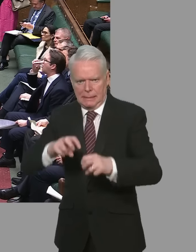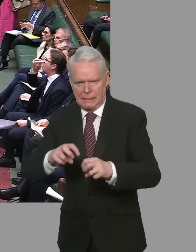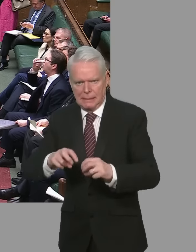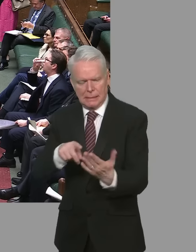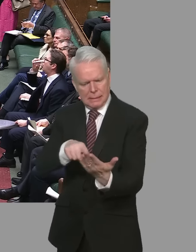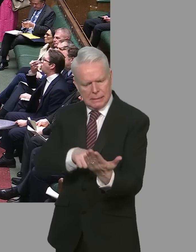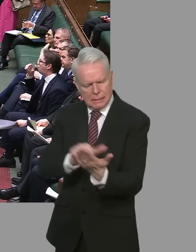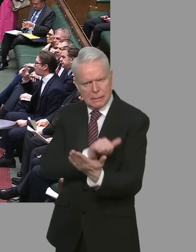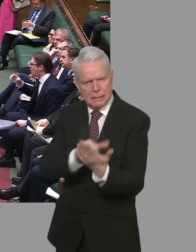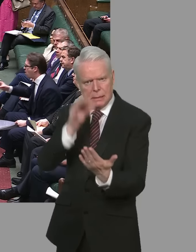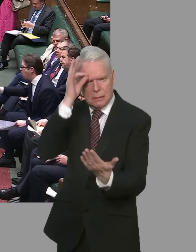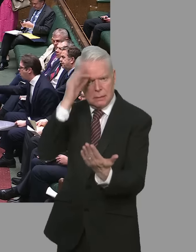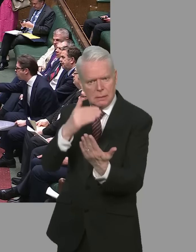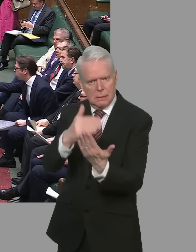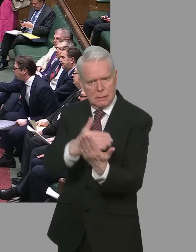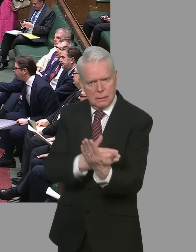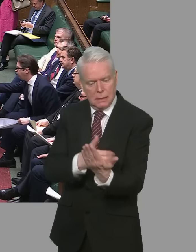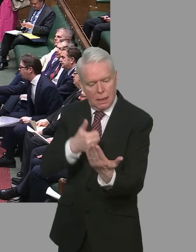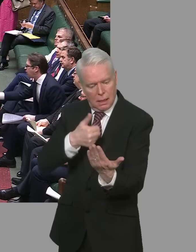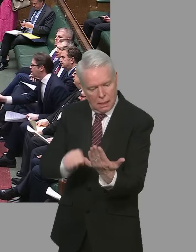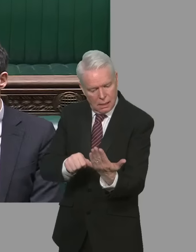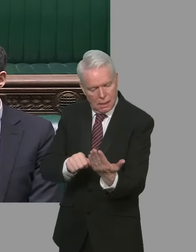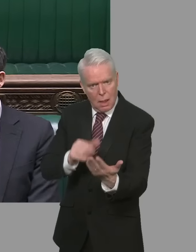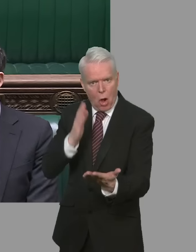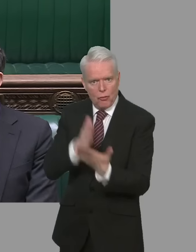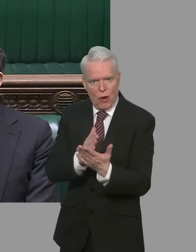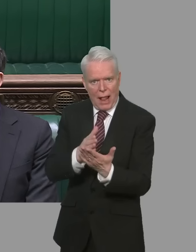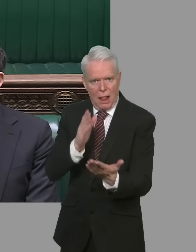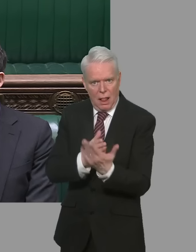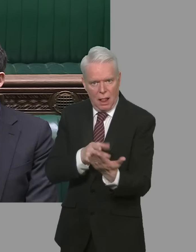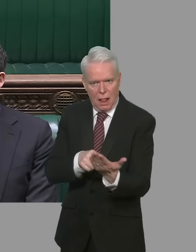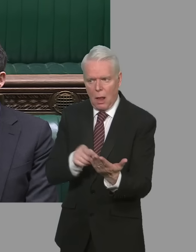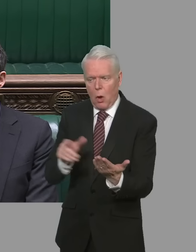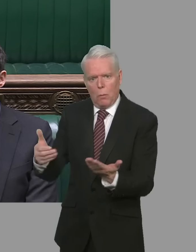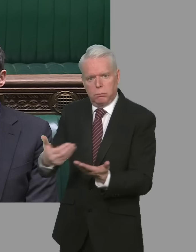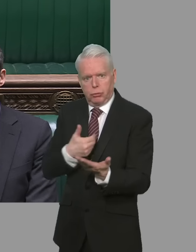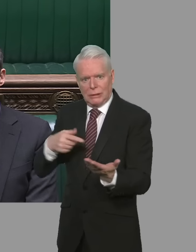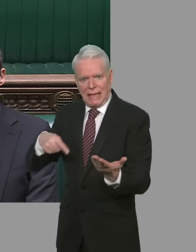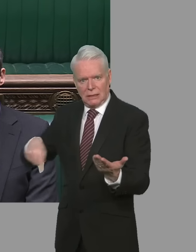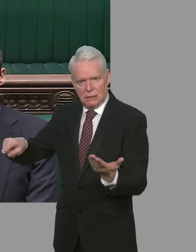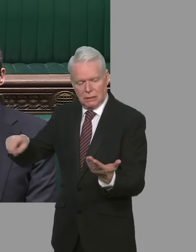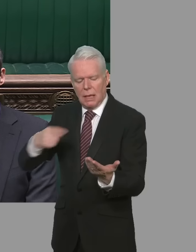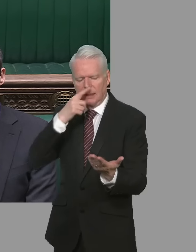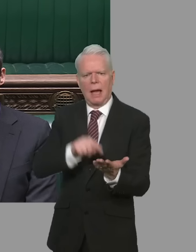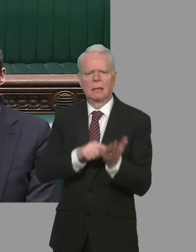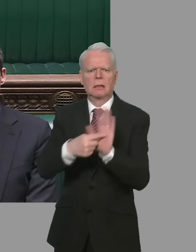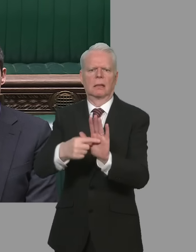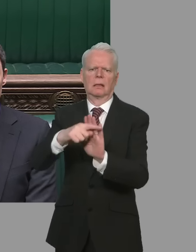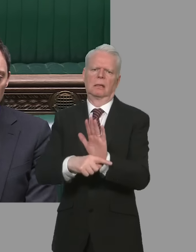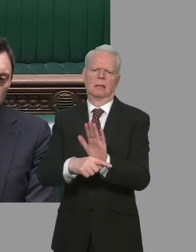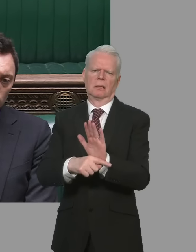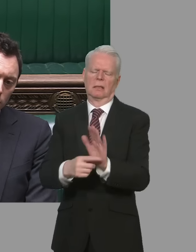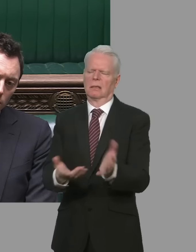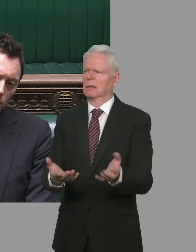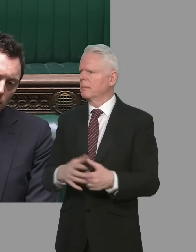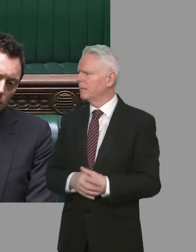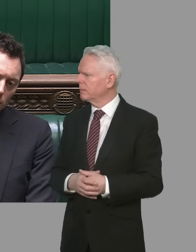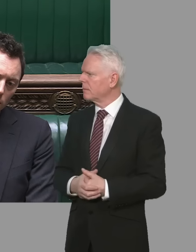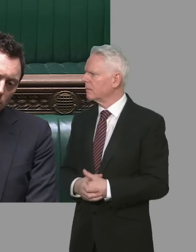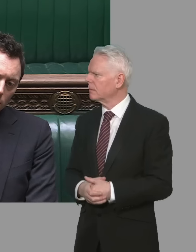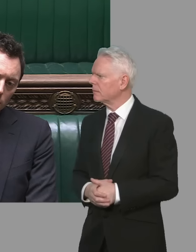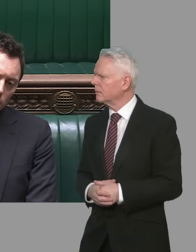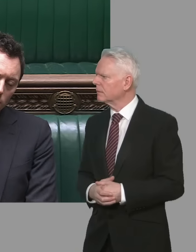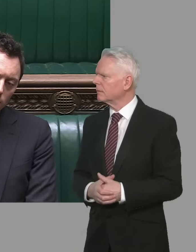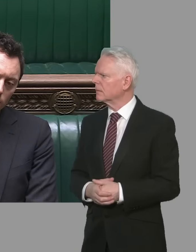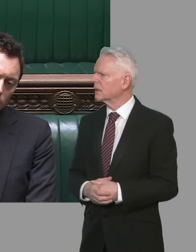gentleman there will be genuine protections. On the question of legal aid in Northern Ireland, that is a matter, as he well knows, for the Northern Ireland